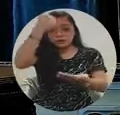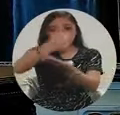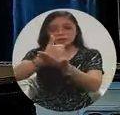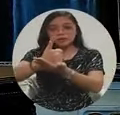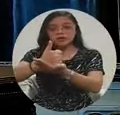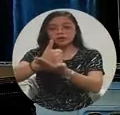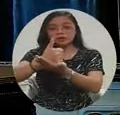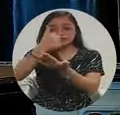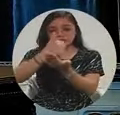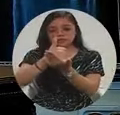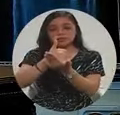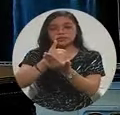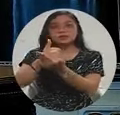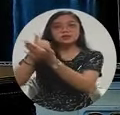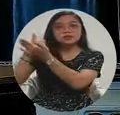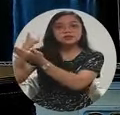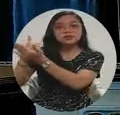Amen?